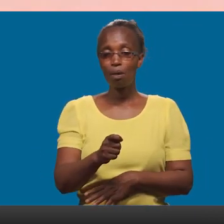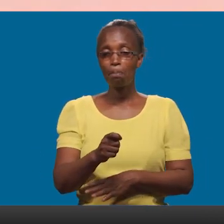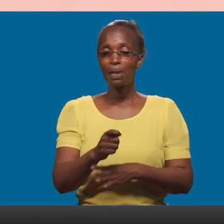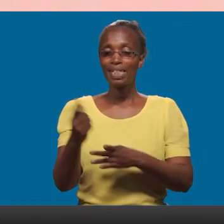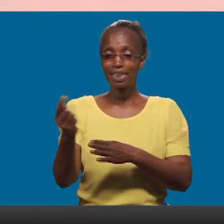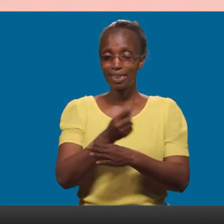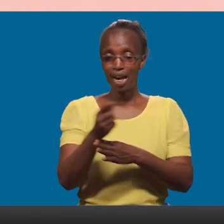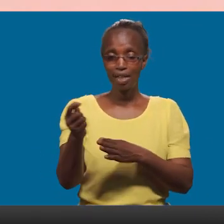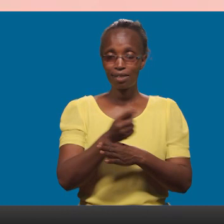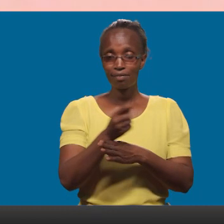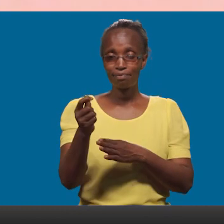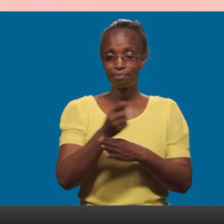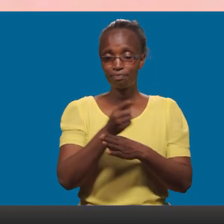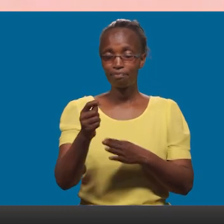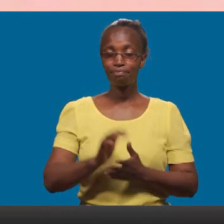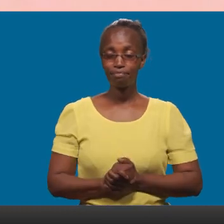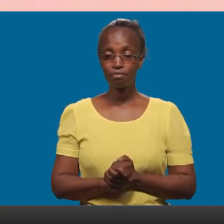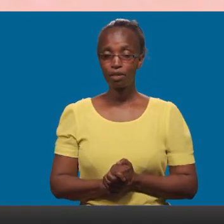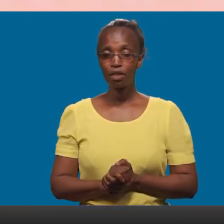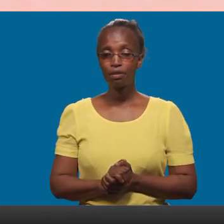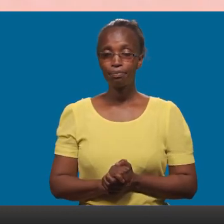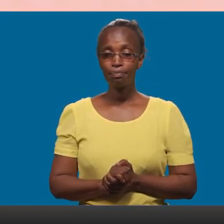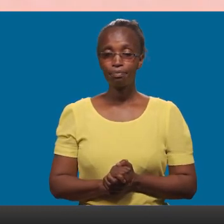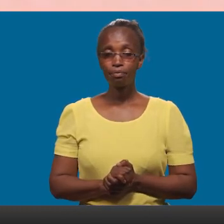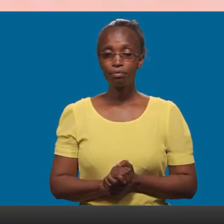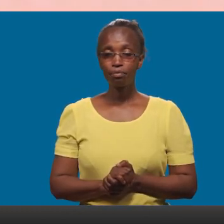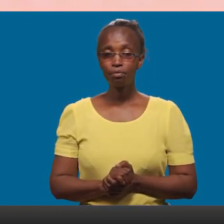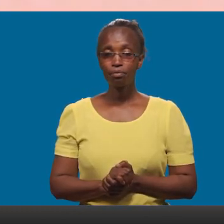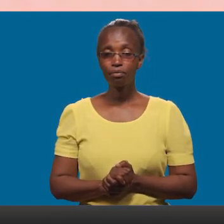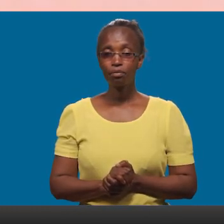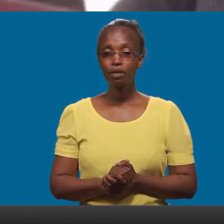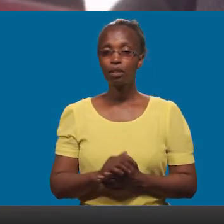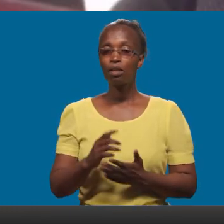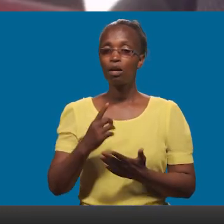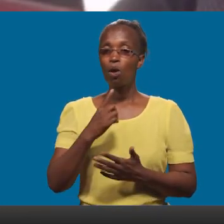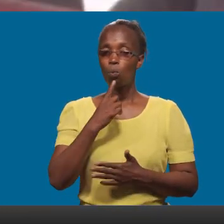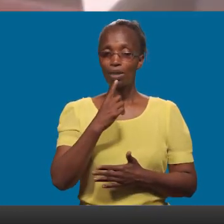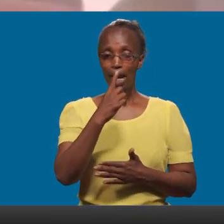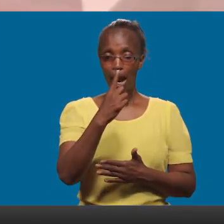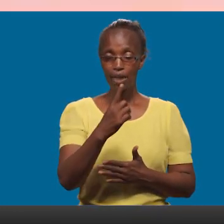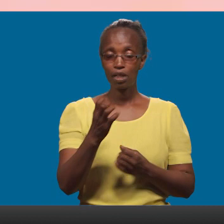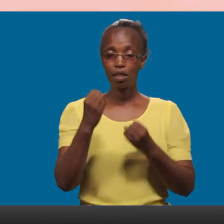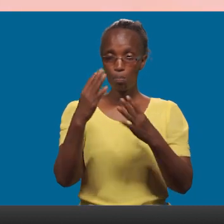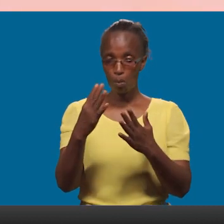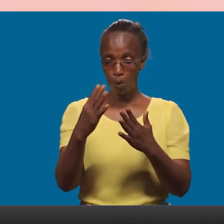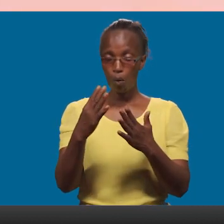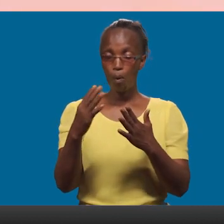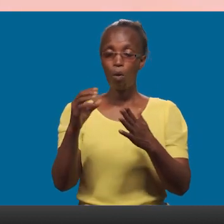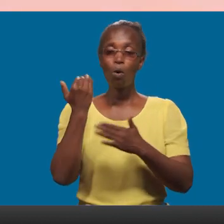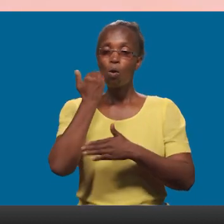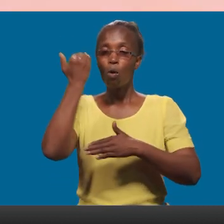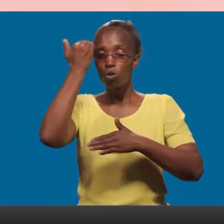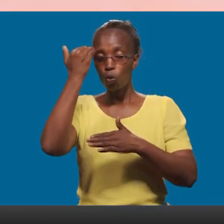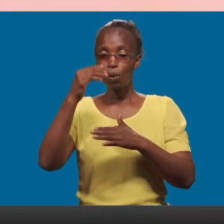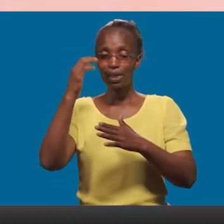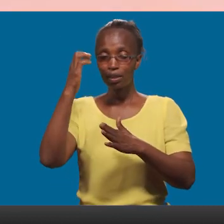these two superior courts, which are rivaling an acute shortage of personnel. 100 small claims courts